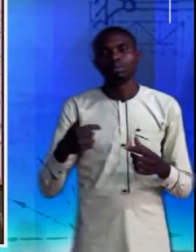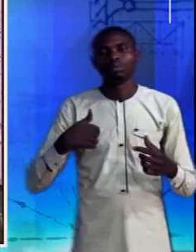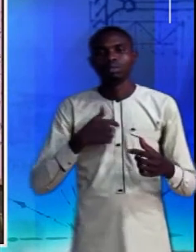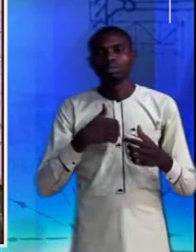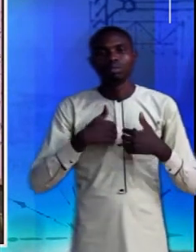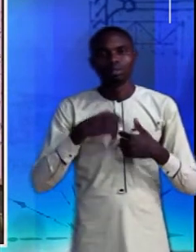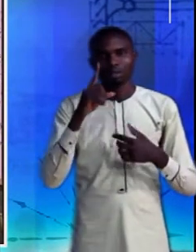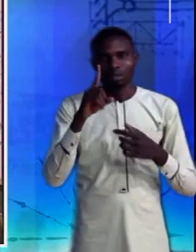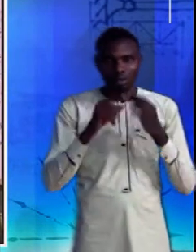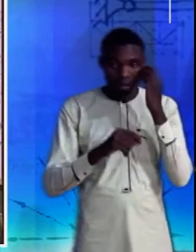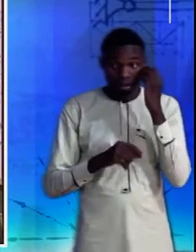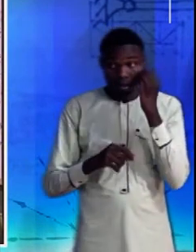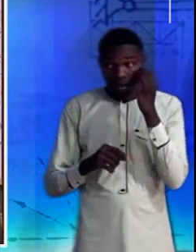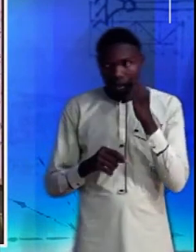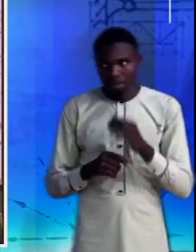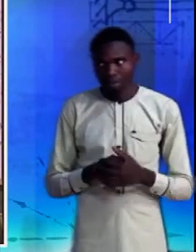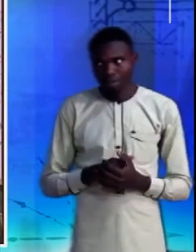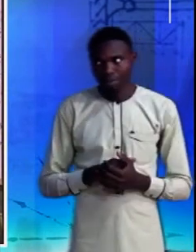let's say